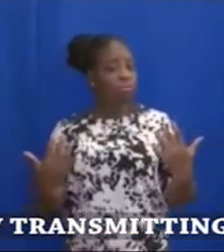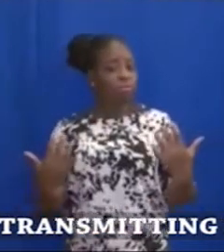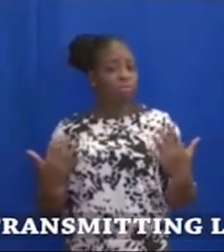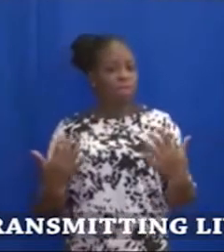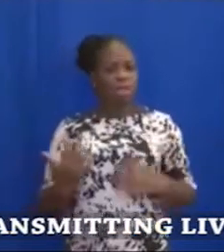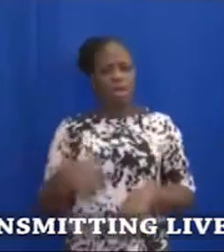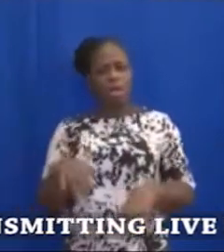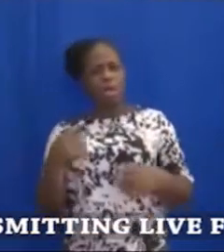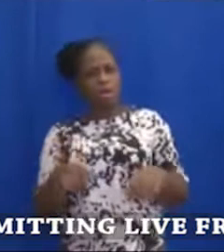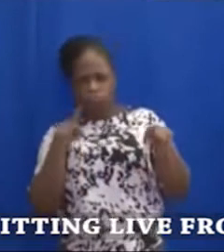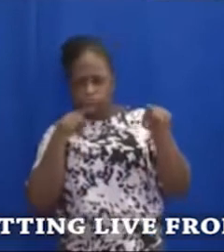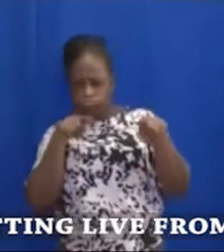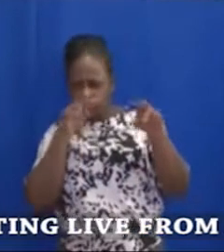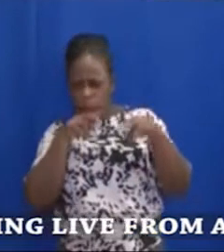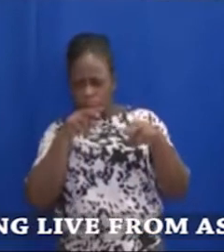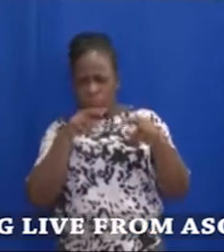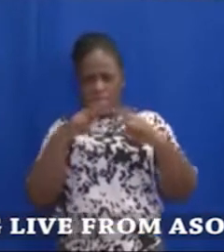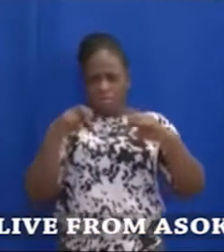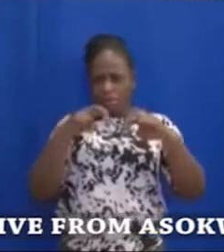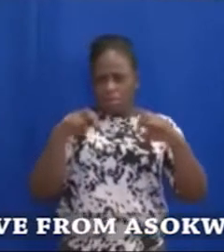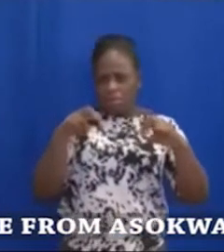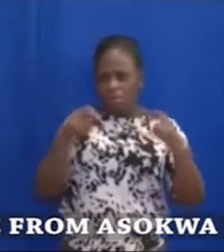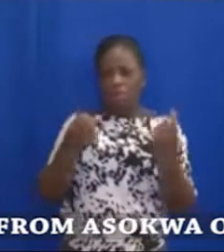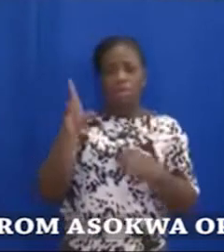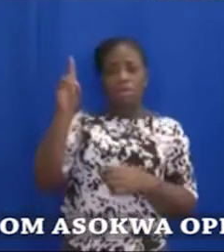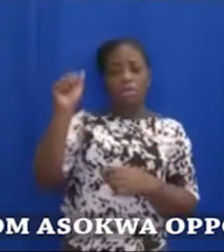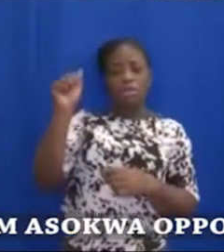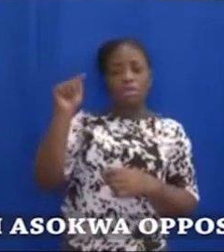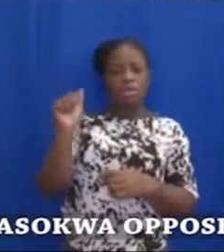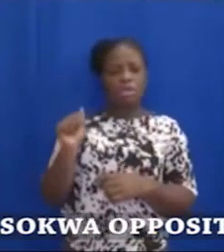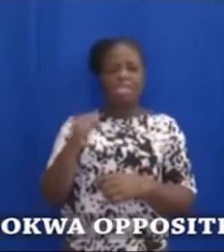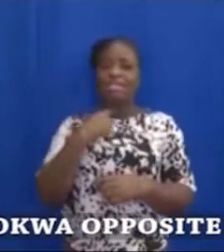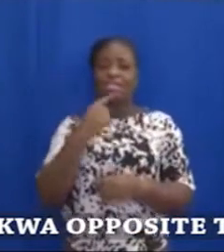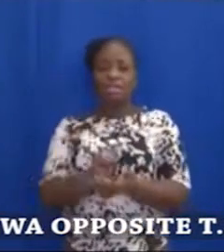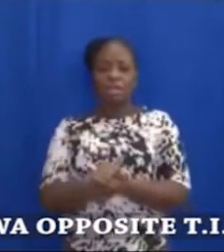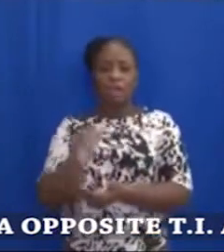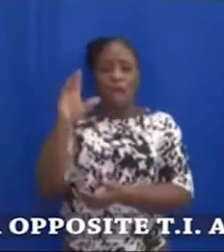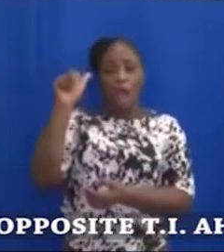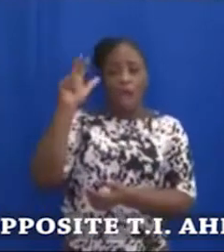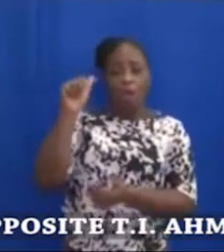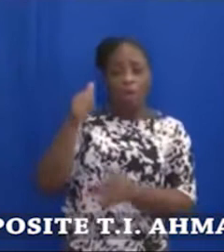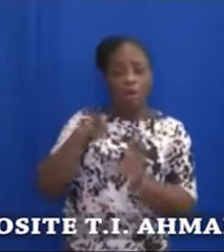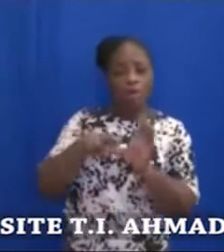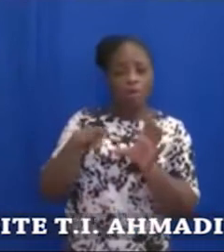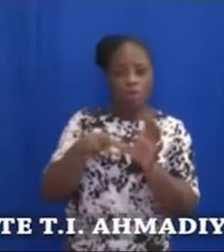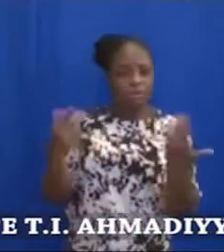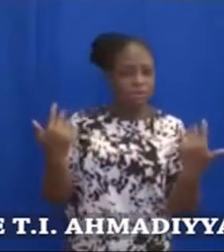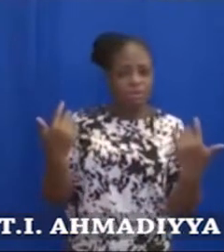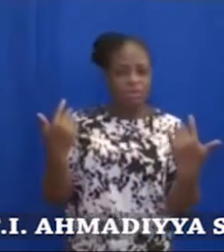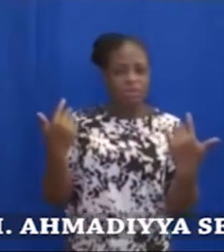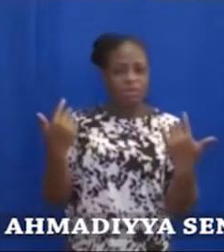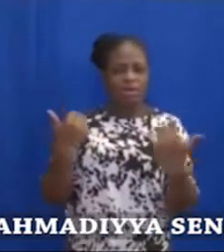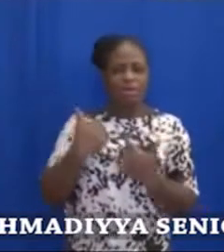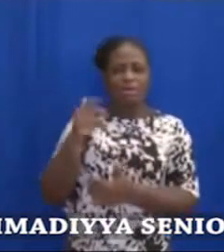active case data suggests that the Greater Accra region accounts for some